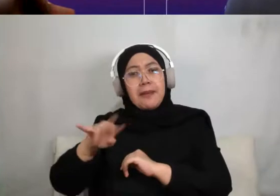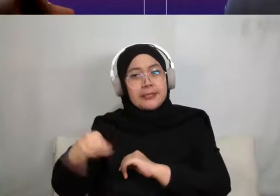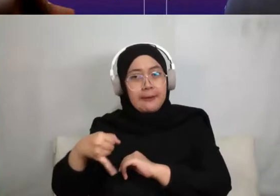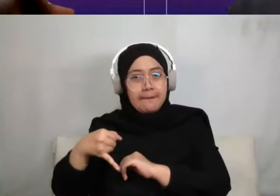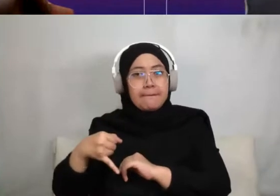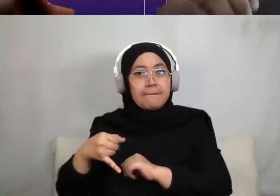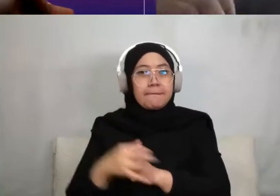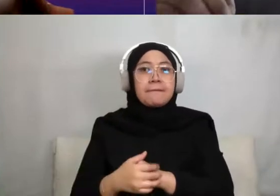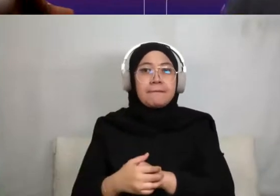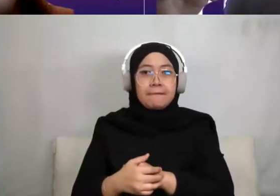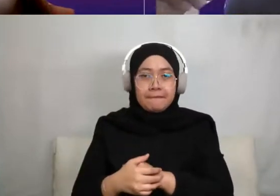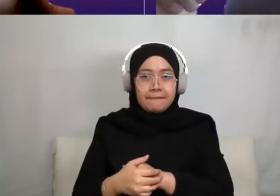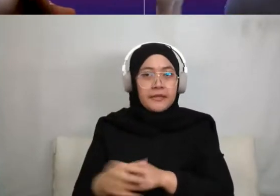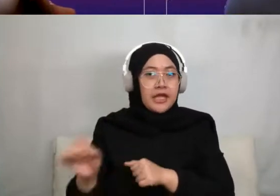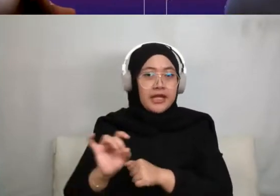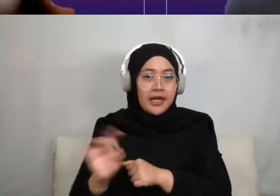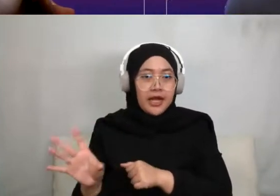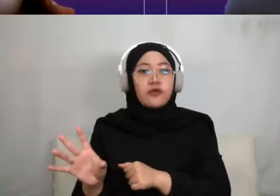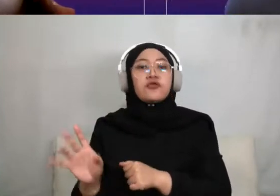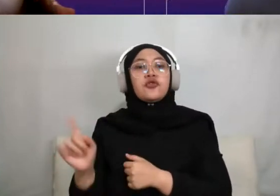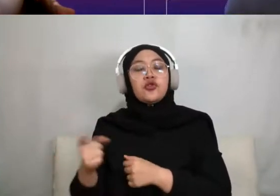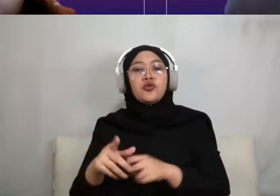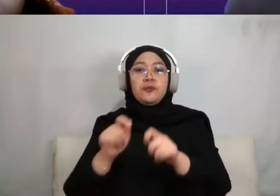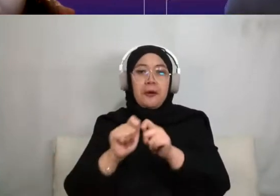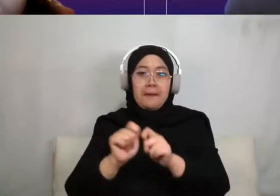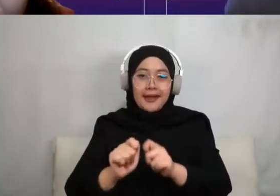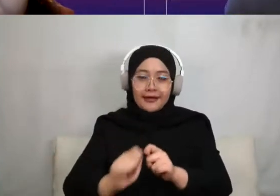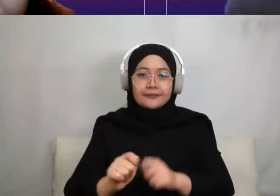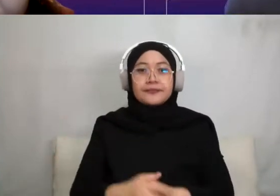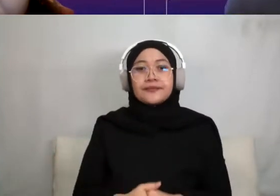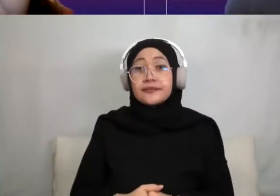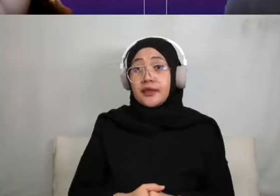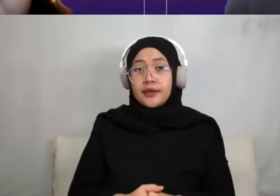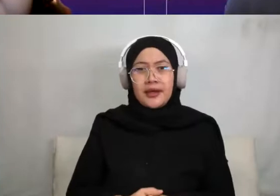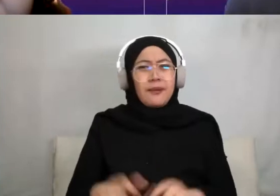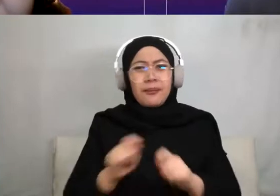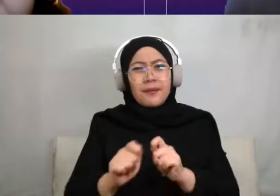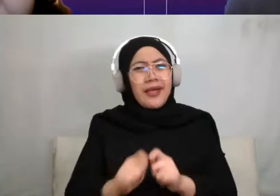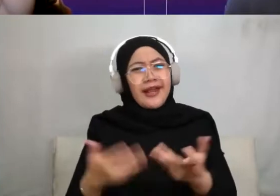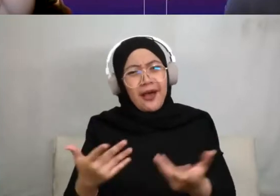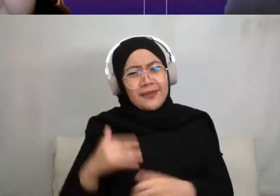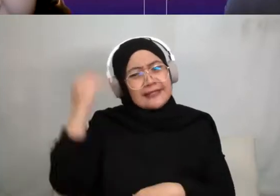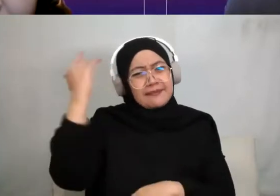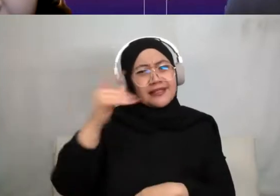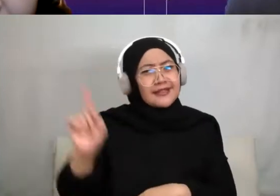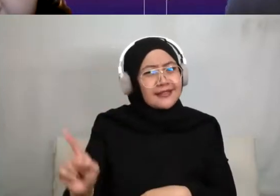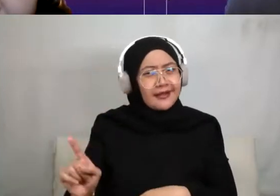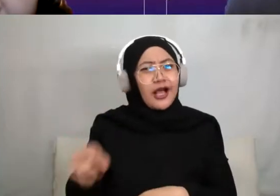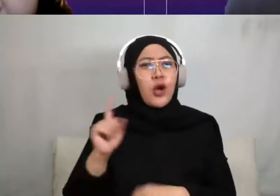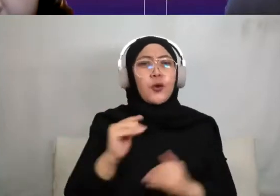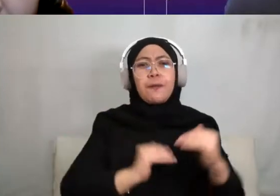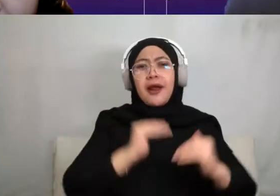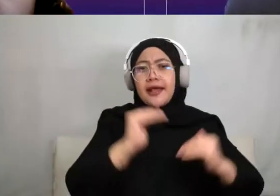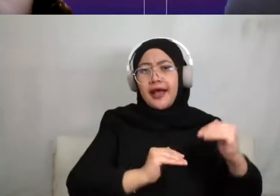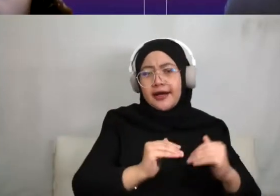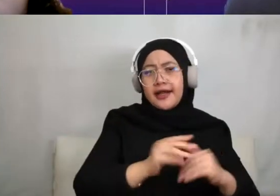buses. Now, what kind of maintenance is involved in electric buses? Compared to ICE vehicles, there is no big maintenance